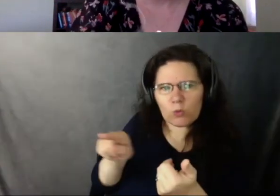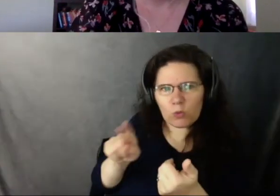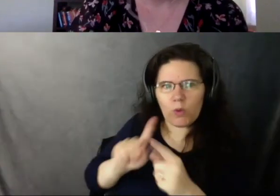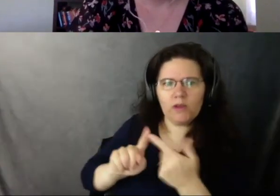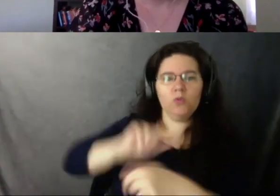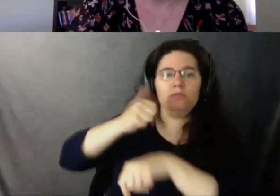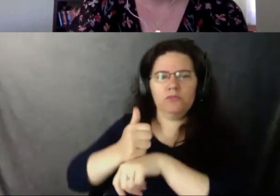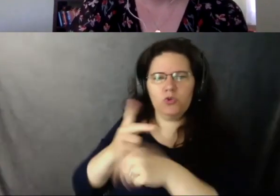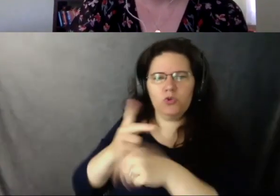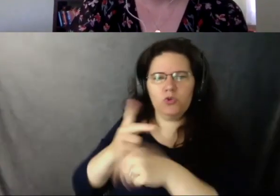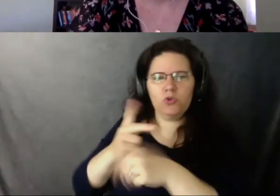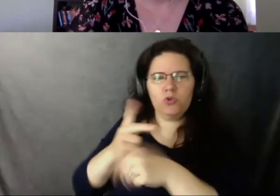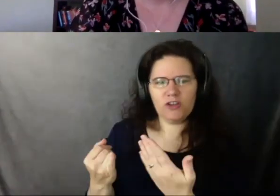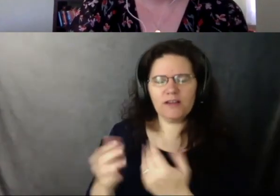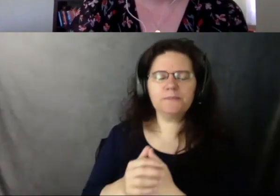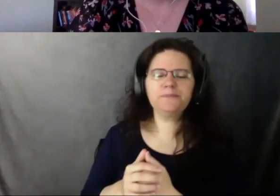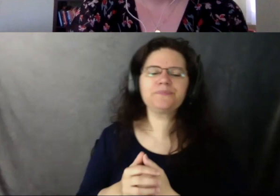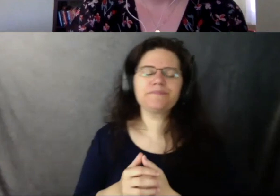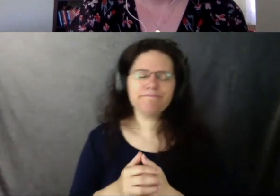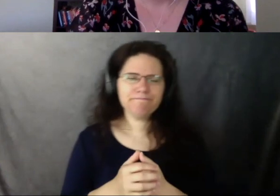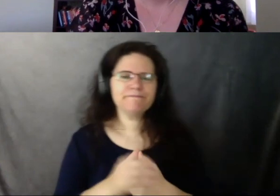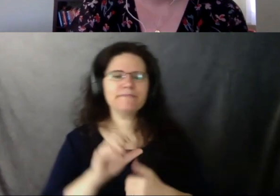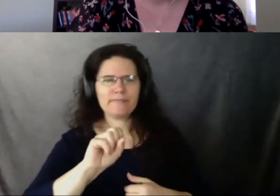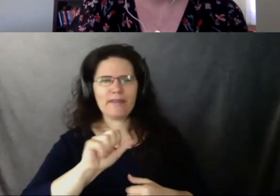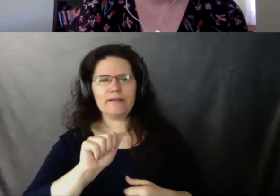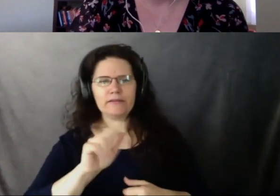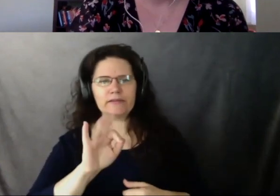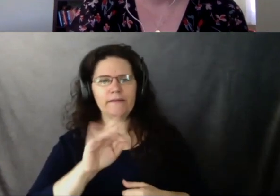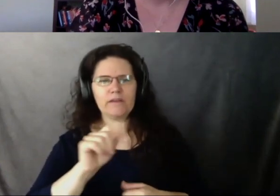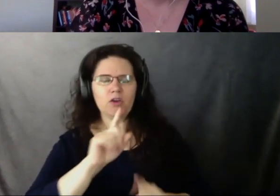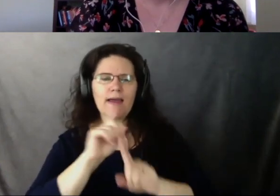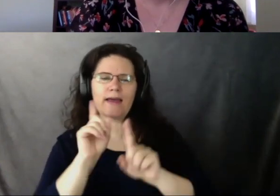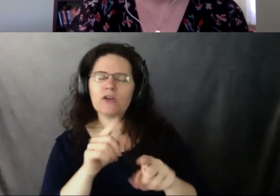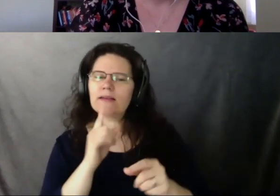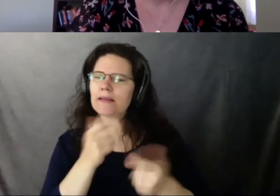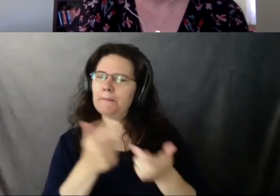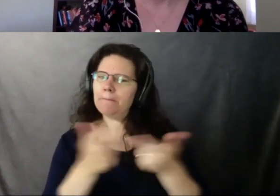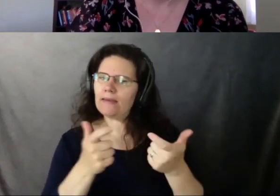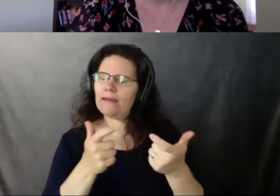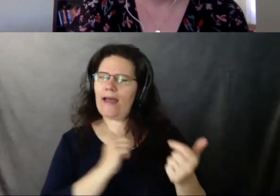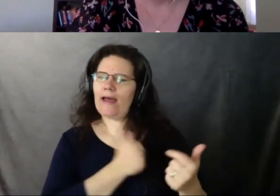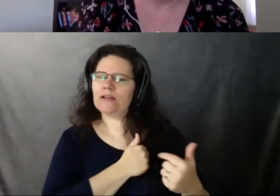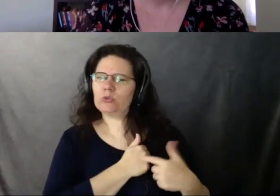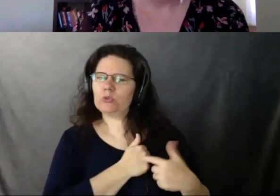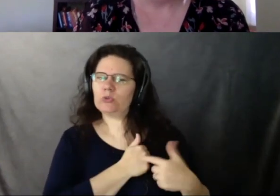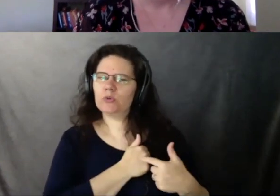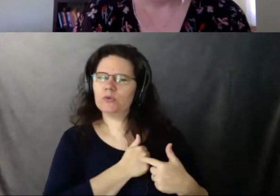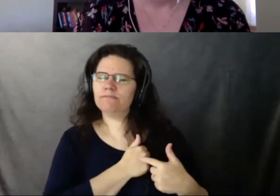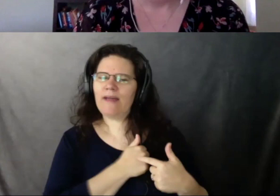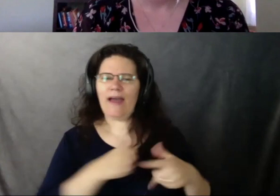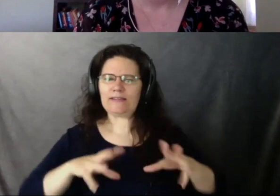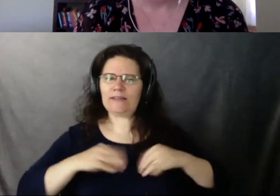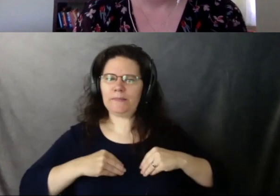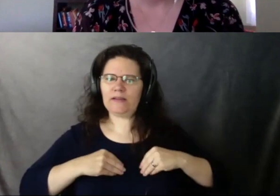yeah. The challenges I'm still facing is, the acceptance challenges, because still people have a